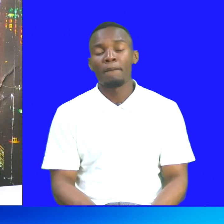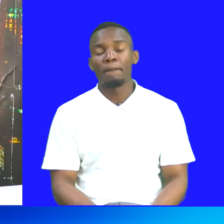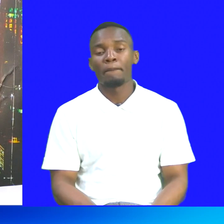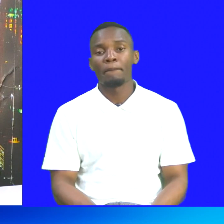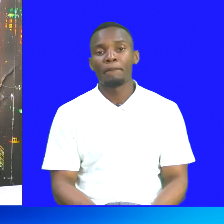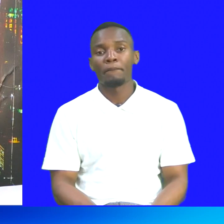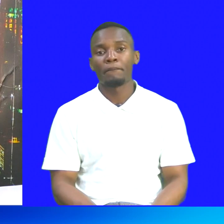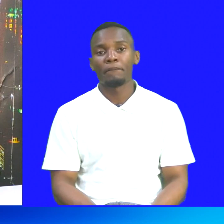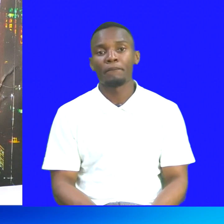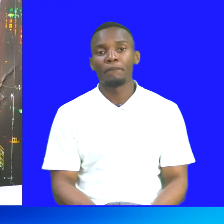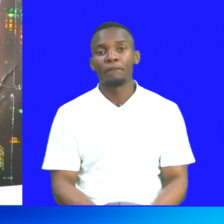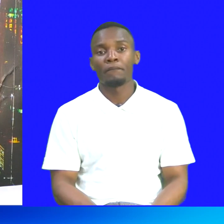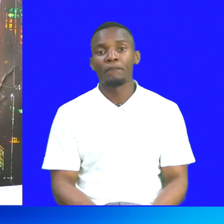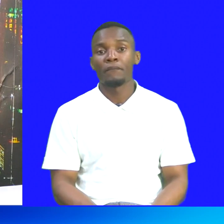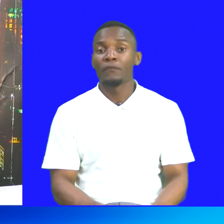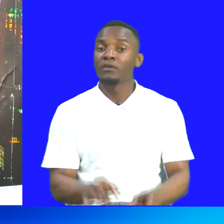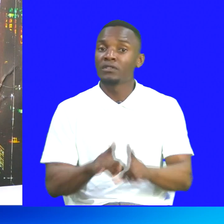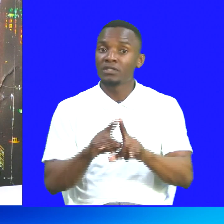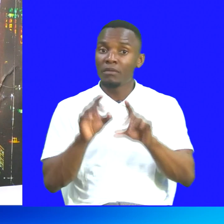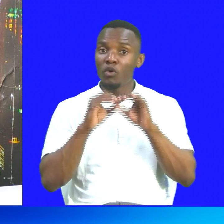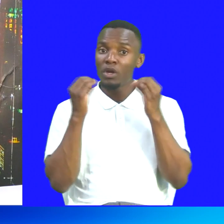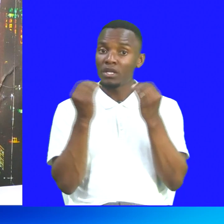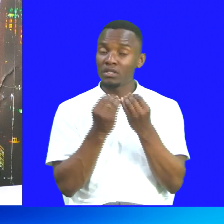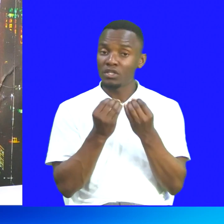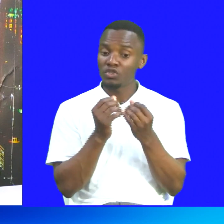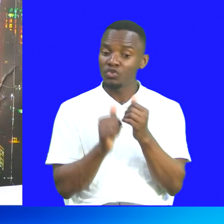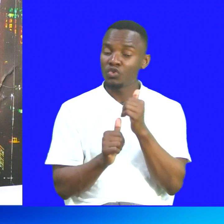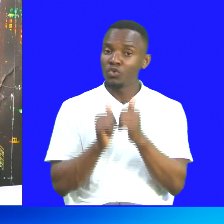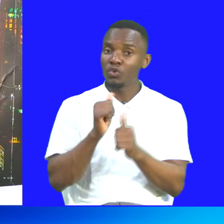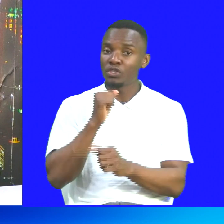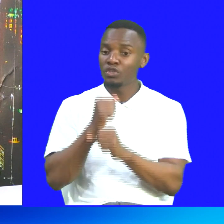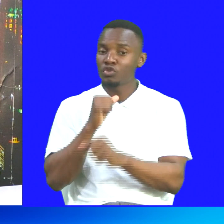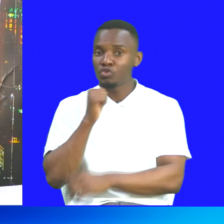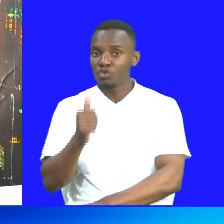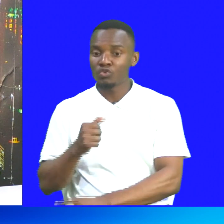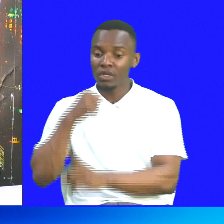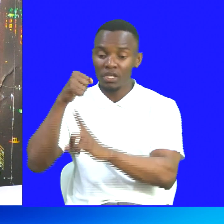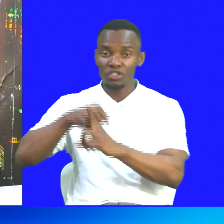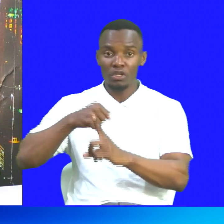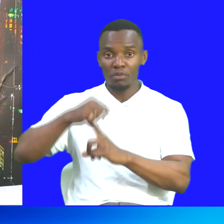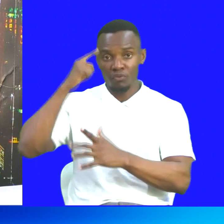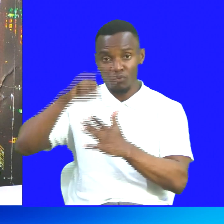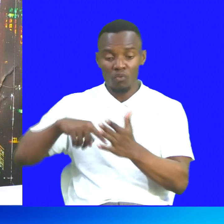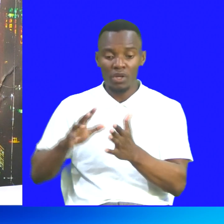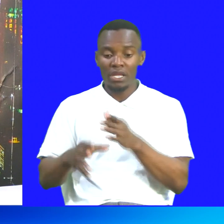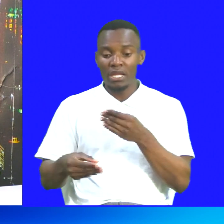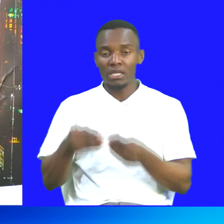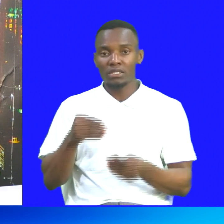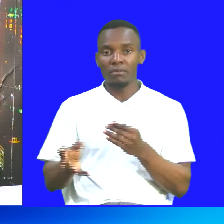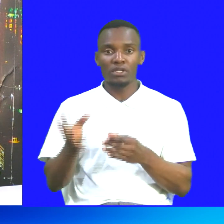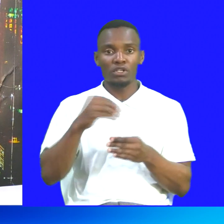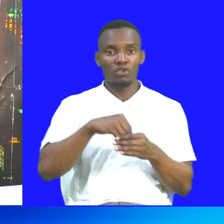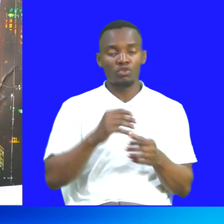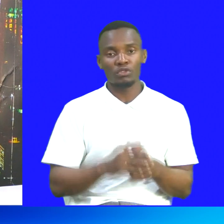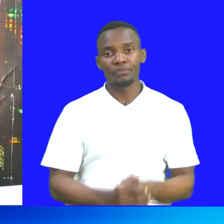especially those who do not champion for disability inclusion. The